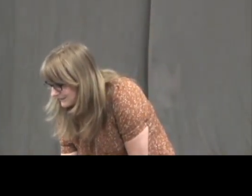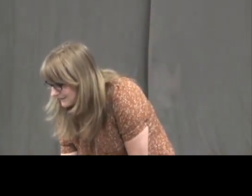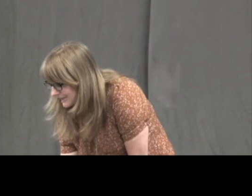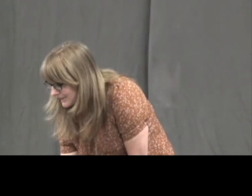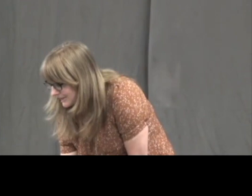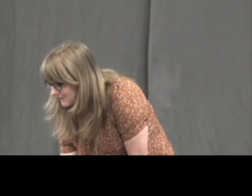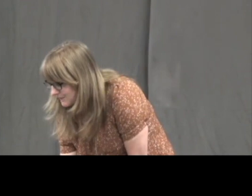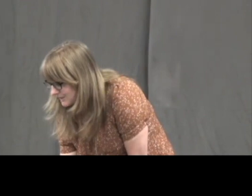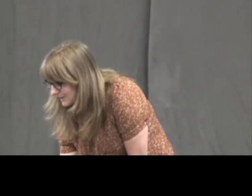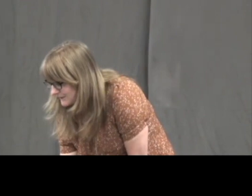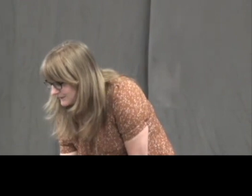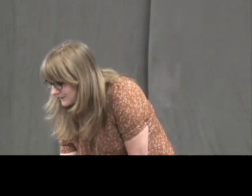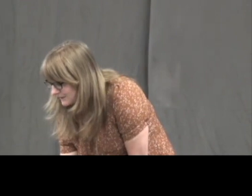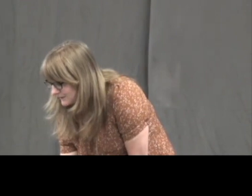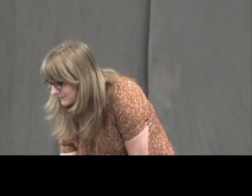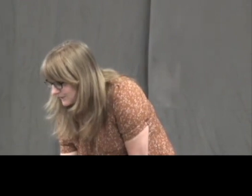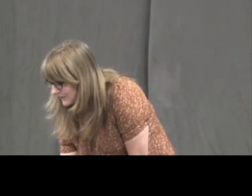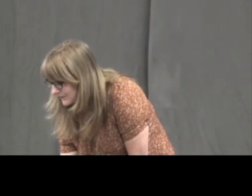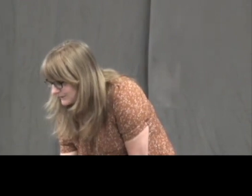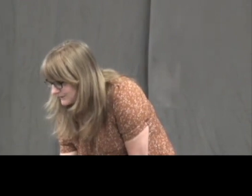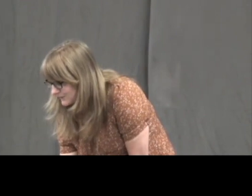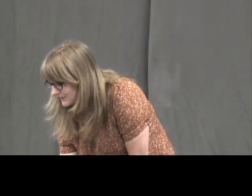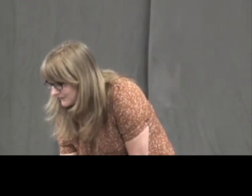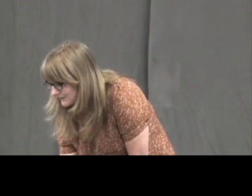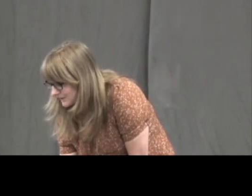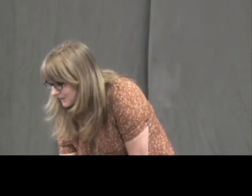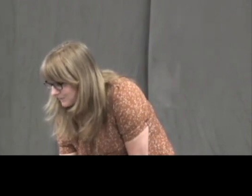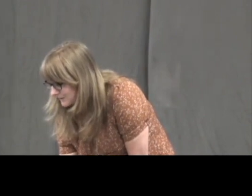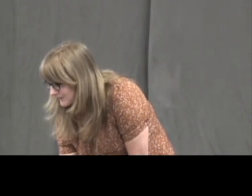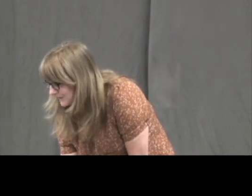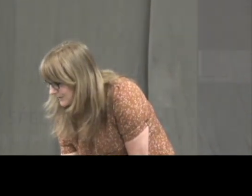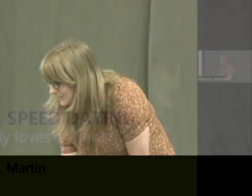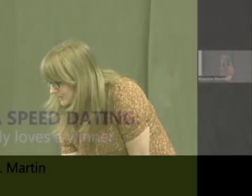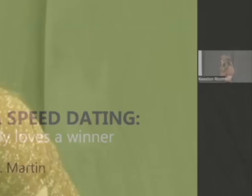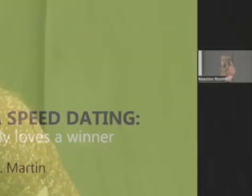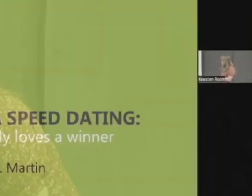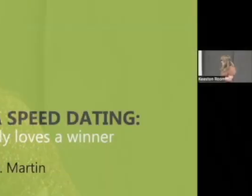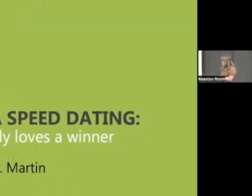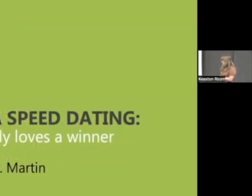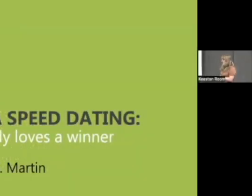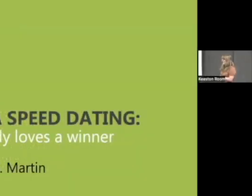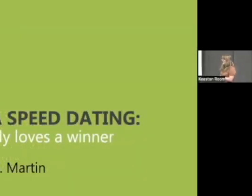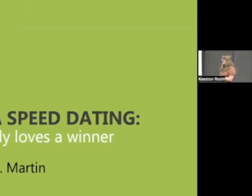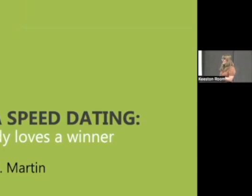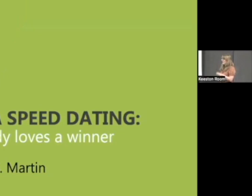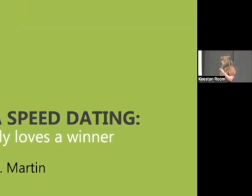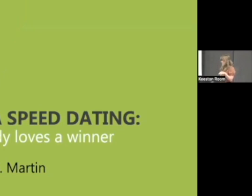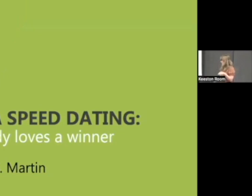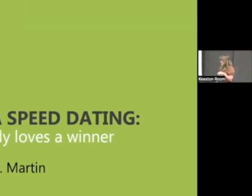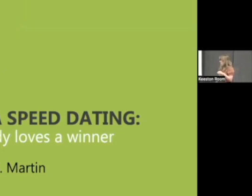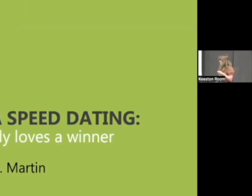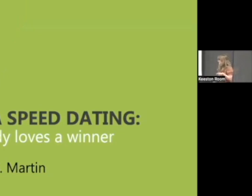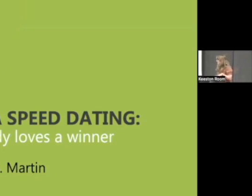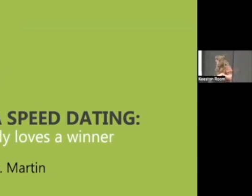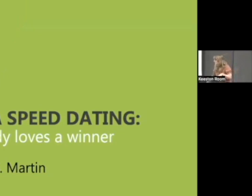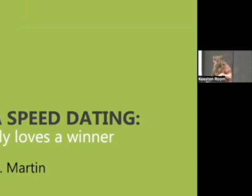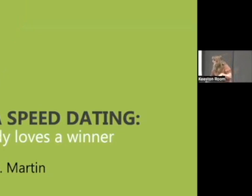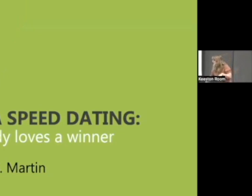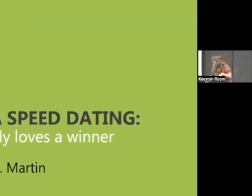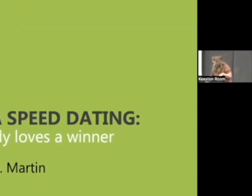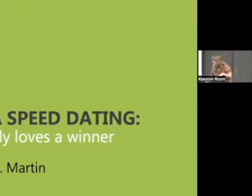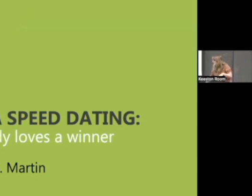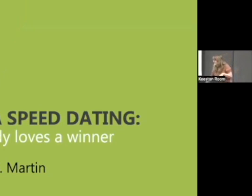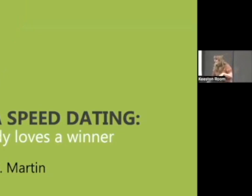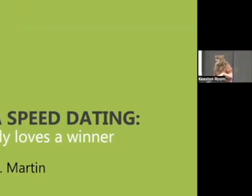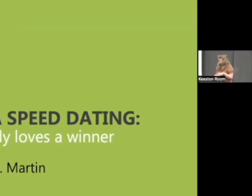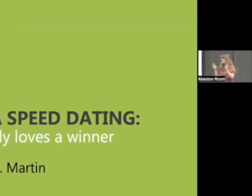talk today. I'm going to go ahead and share the screen so we can start my presentation. I'm going to share with you just a portion of my